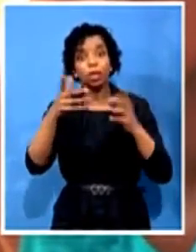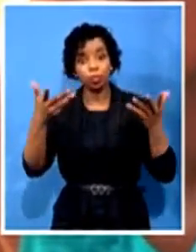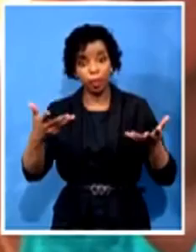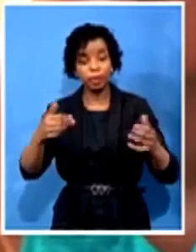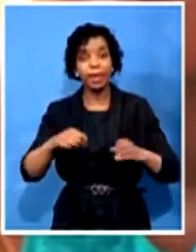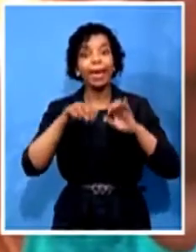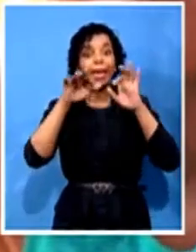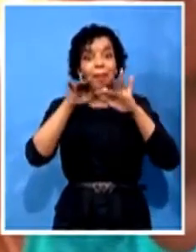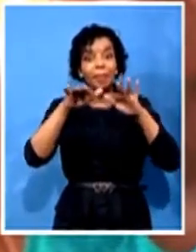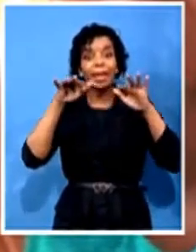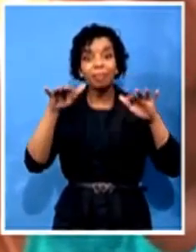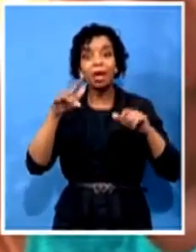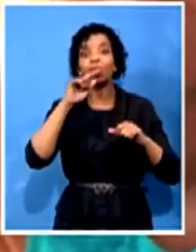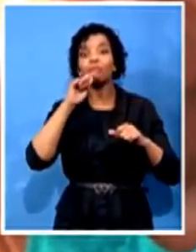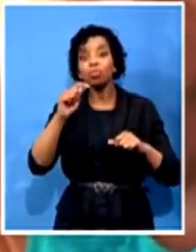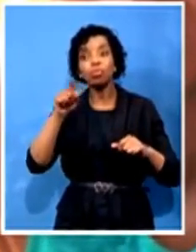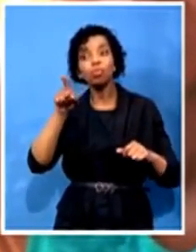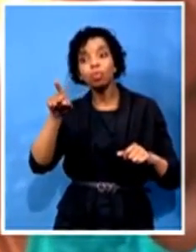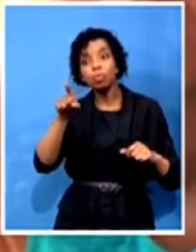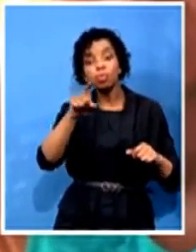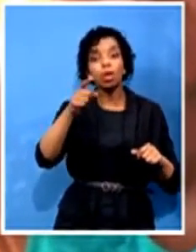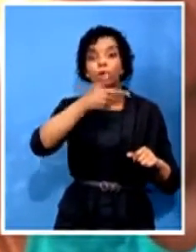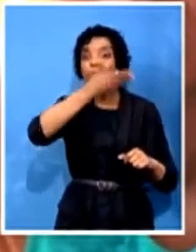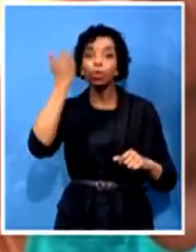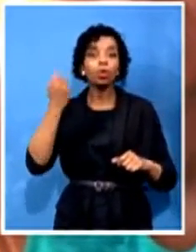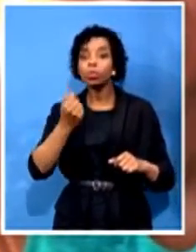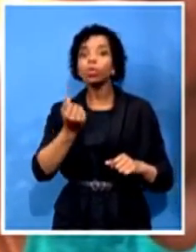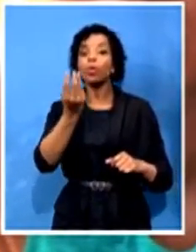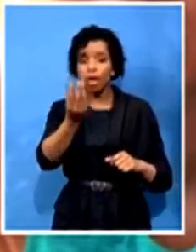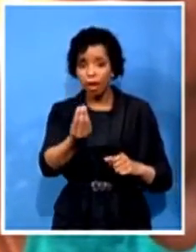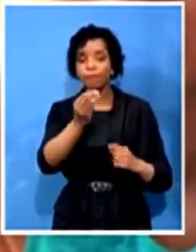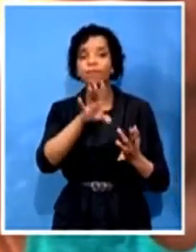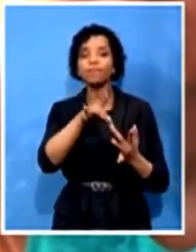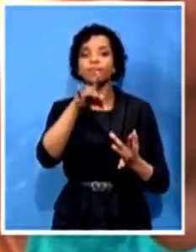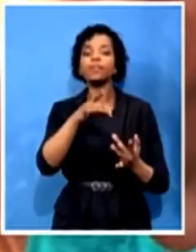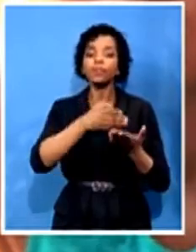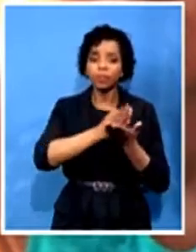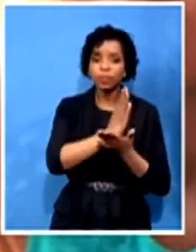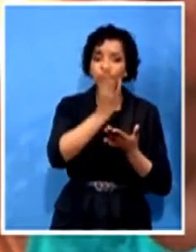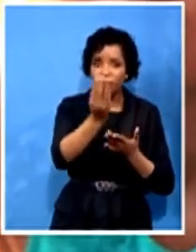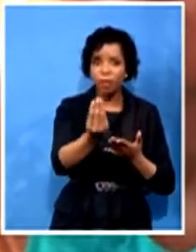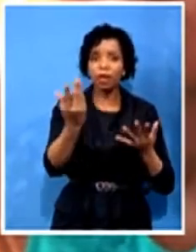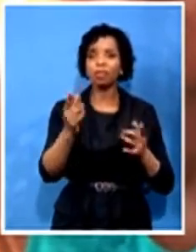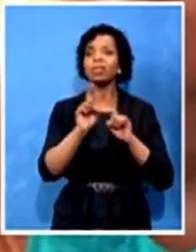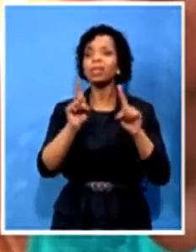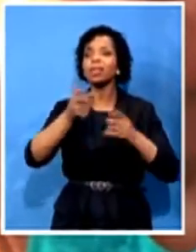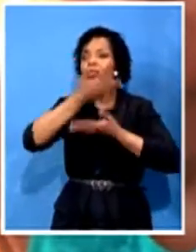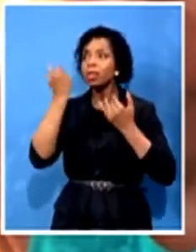are children's rights, they are girls' rights, they do not know that. But I don't know how we are supposed to help them,